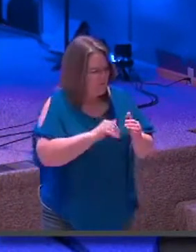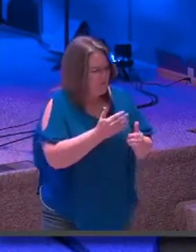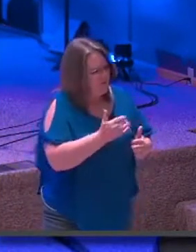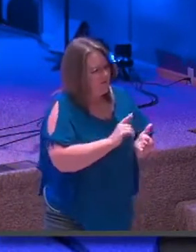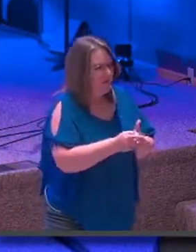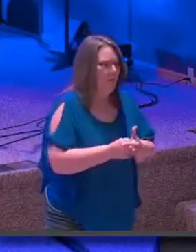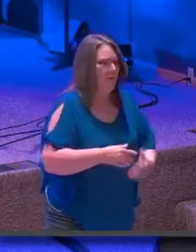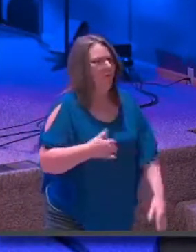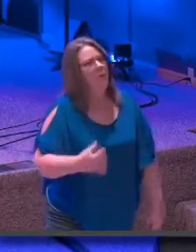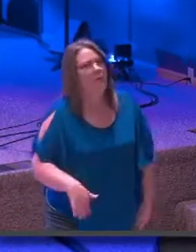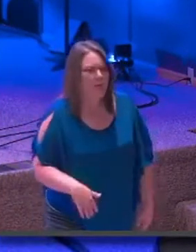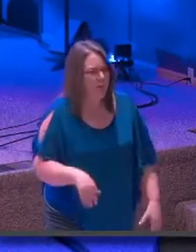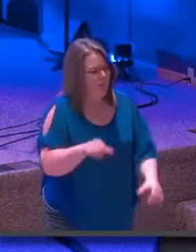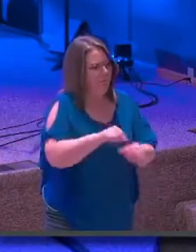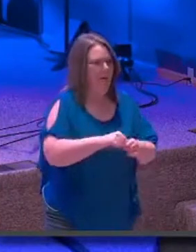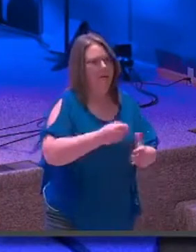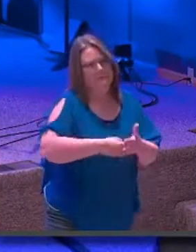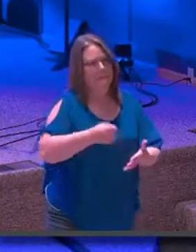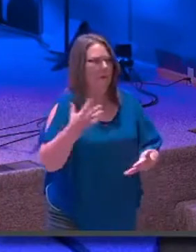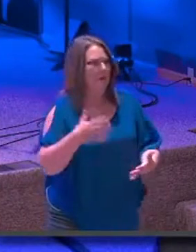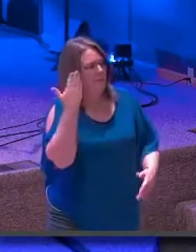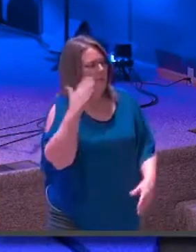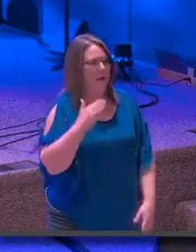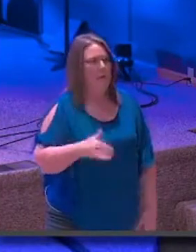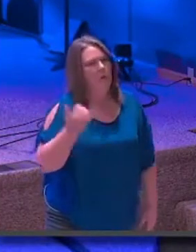gas is expensive. I don't know.